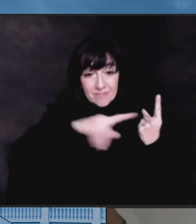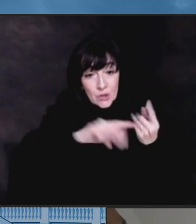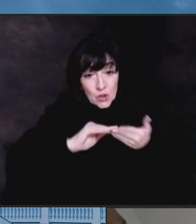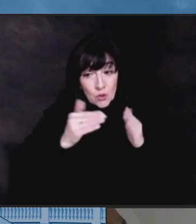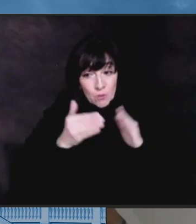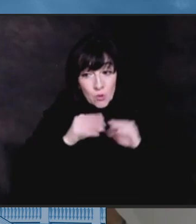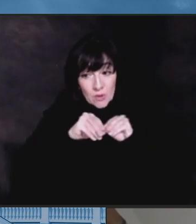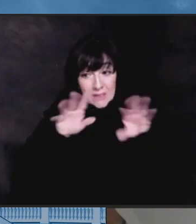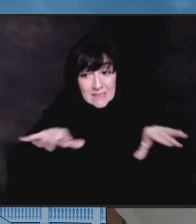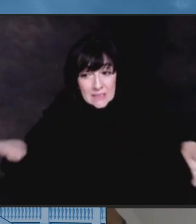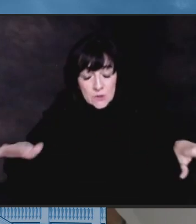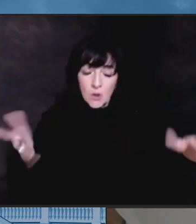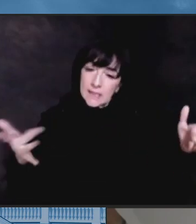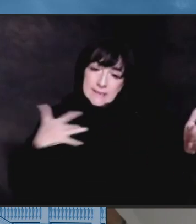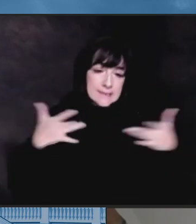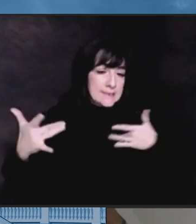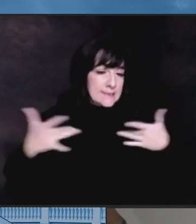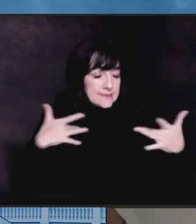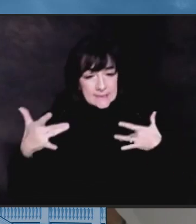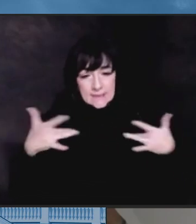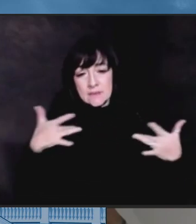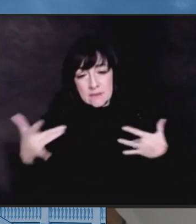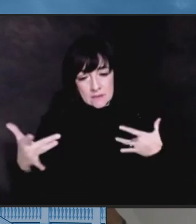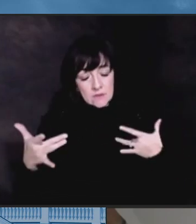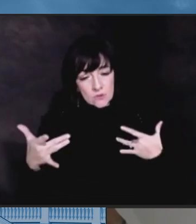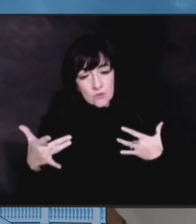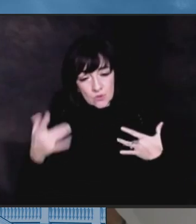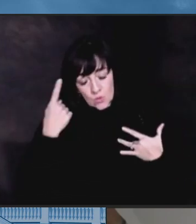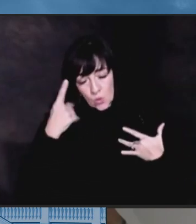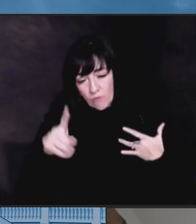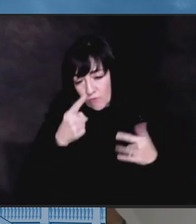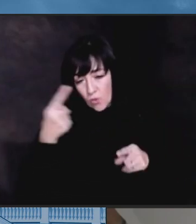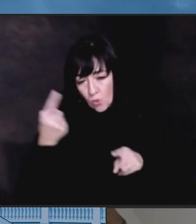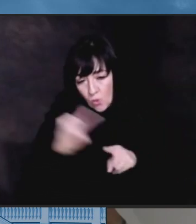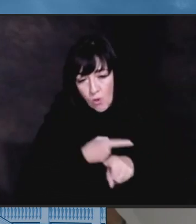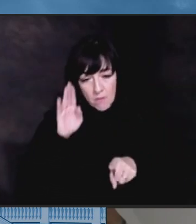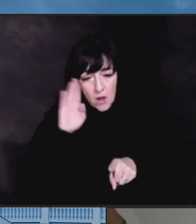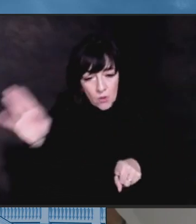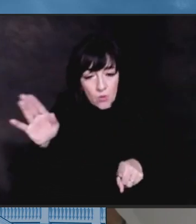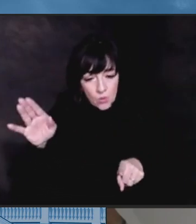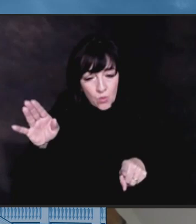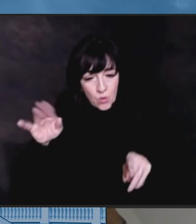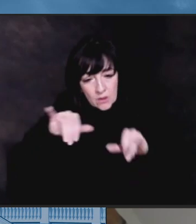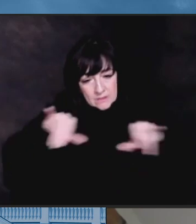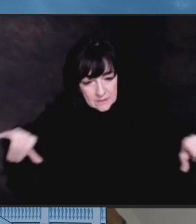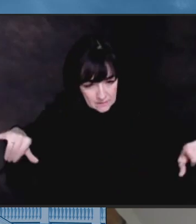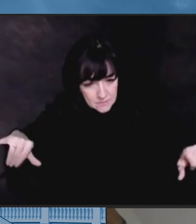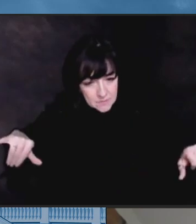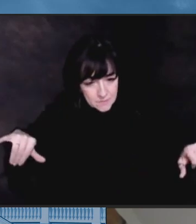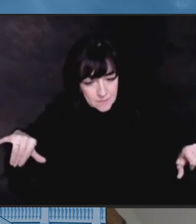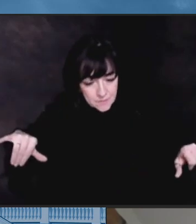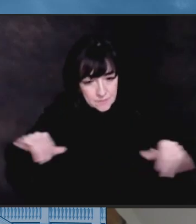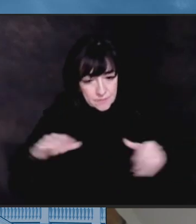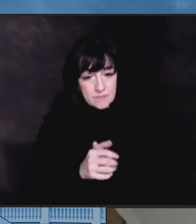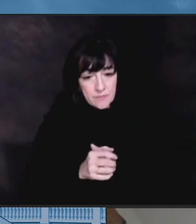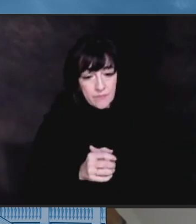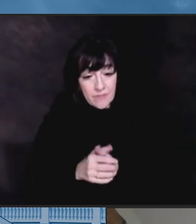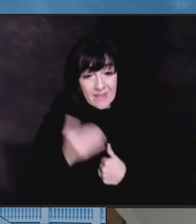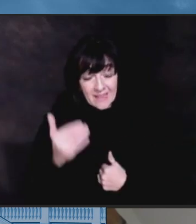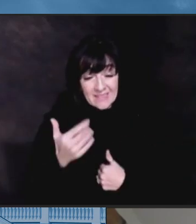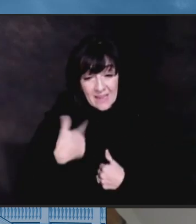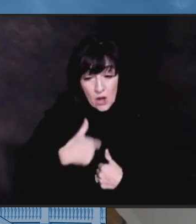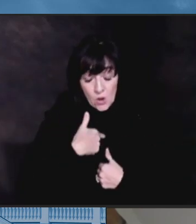and the data to back all of that up. So we do have $1 million that we've set